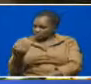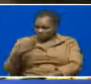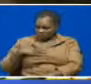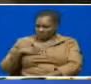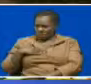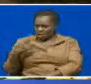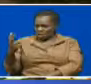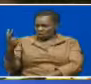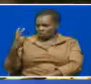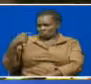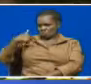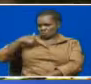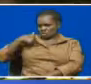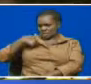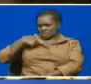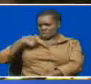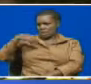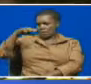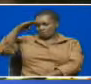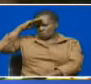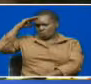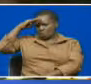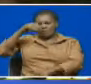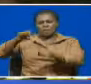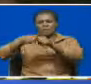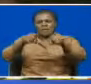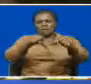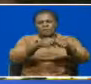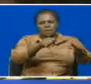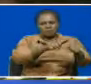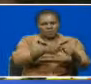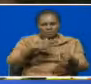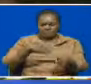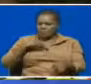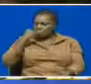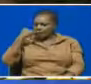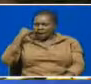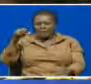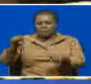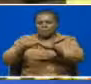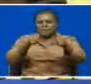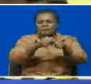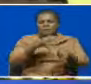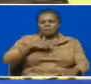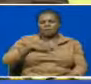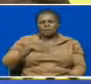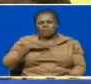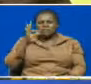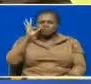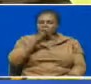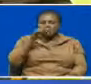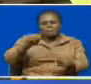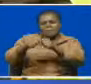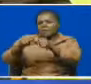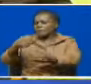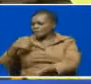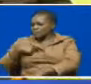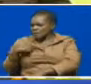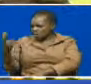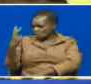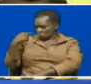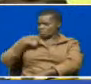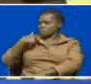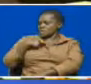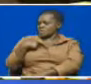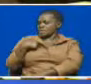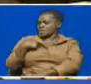at how Halko has done to me. Look at how Bang has done to me. Look at how Mugoka has done to me.